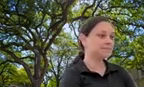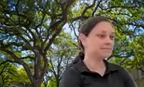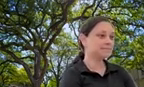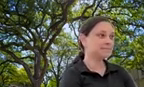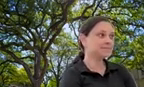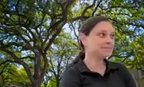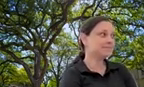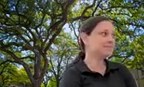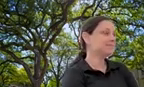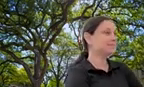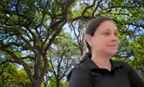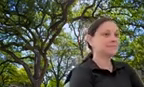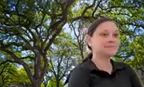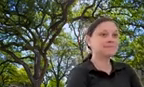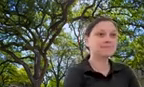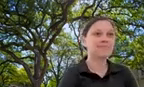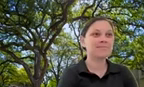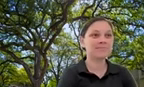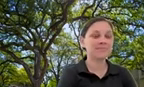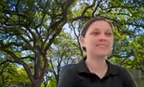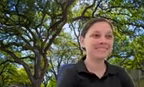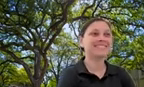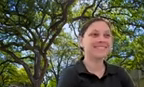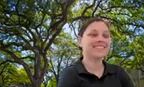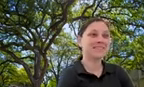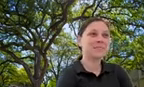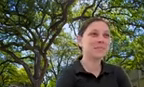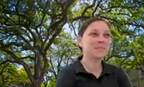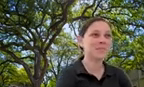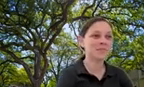And so I just want to commend this group. We've covered a lot of ground today,